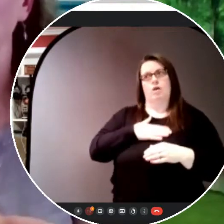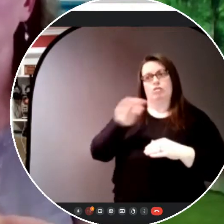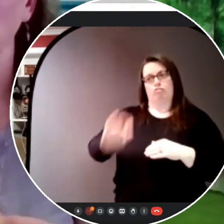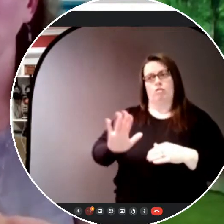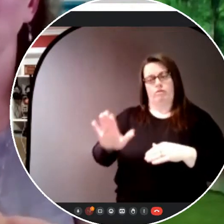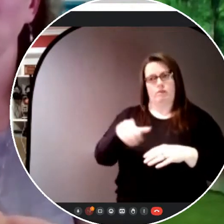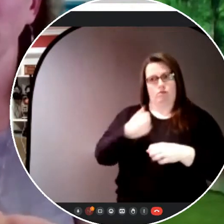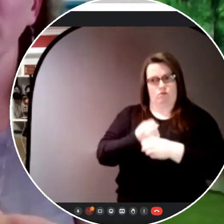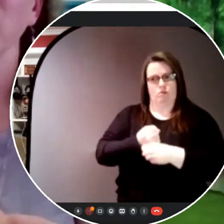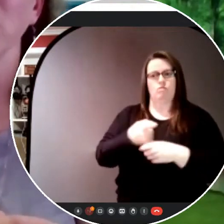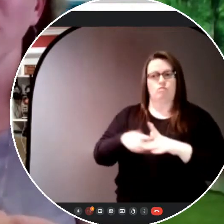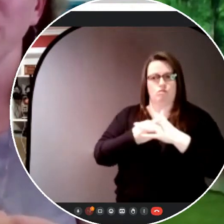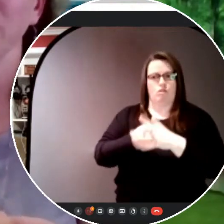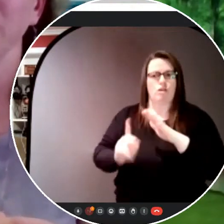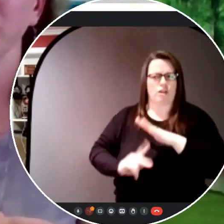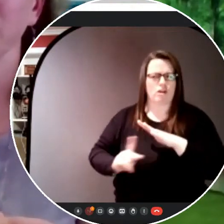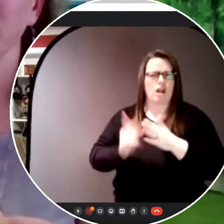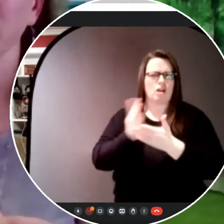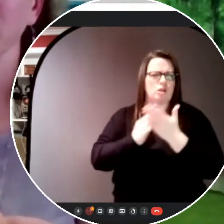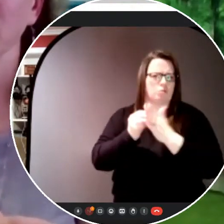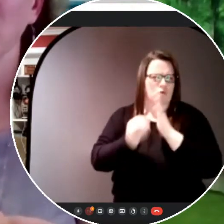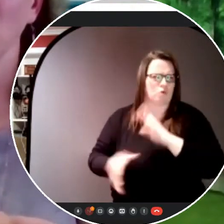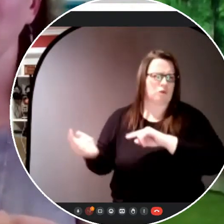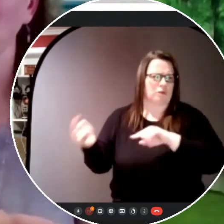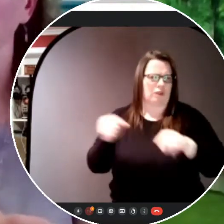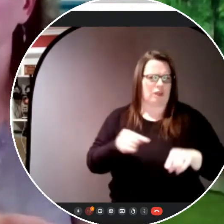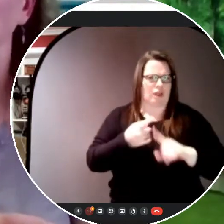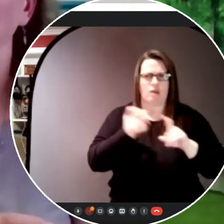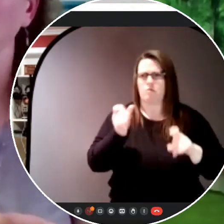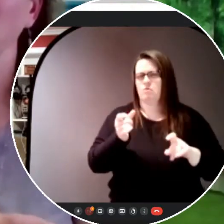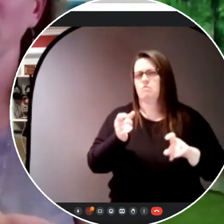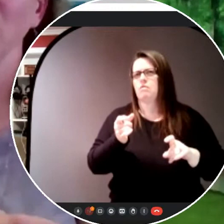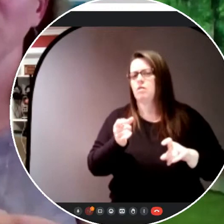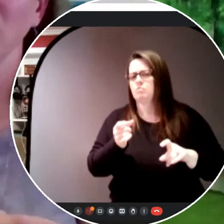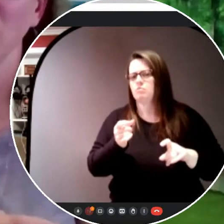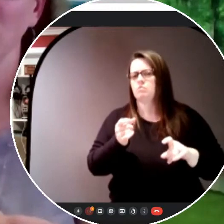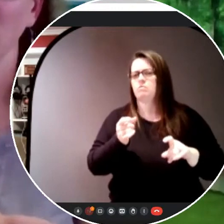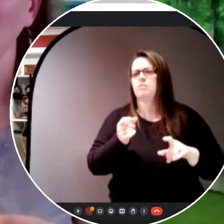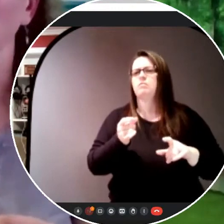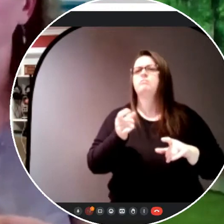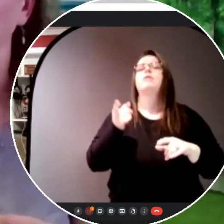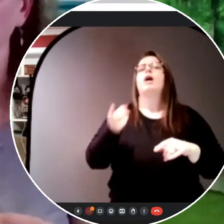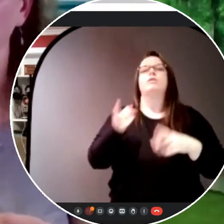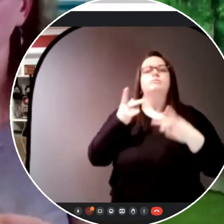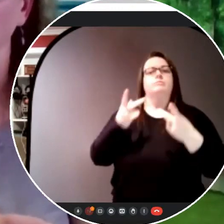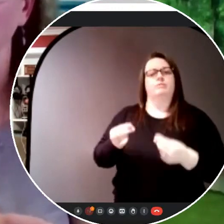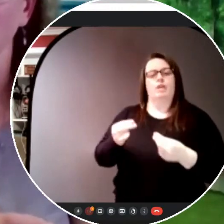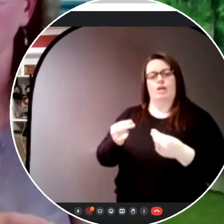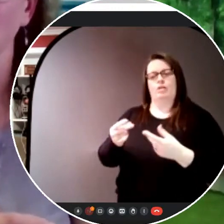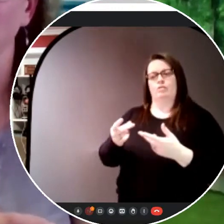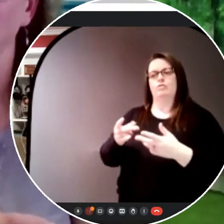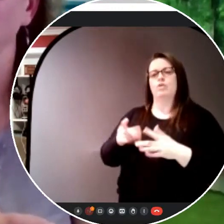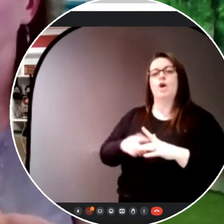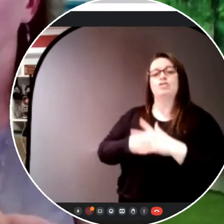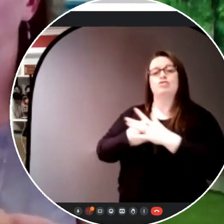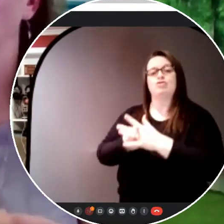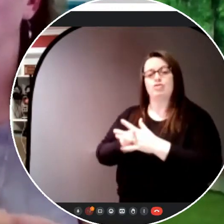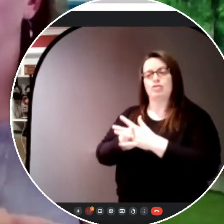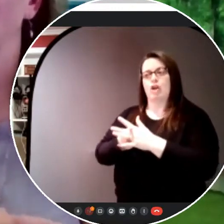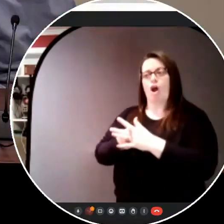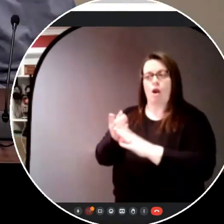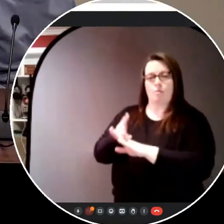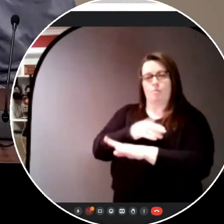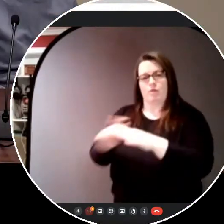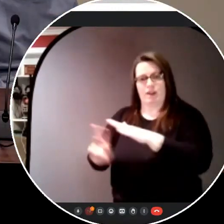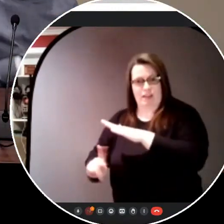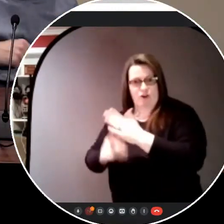some students came during kinderstart. So they did the first couple of kinderstarts in English and then switched to French.